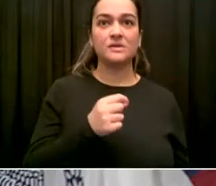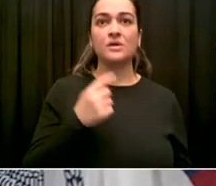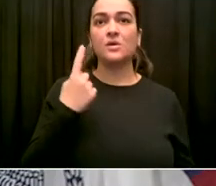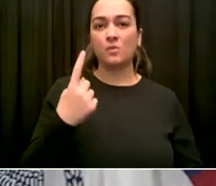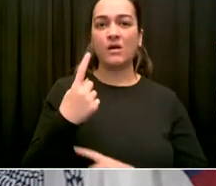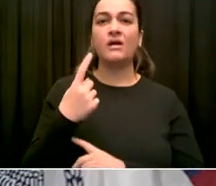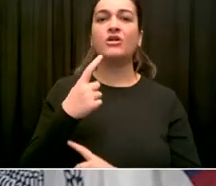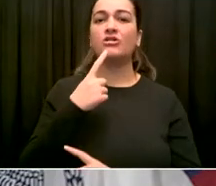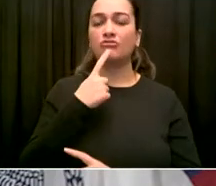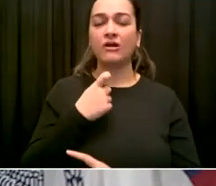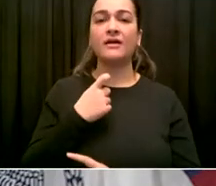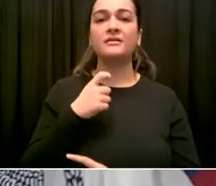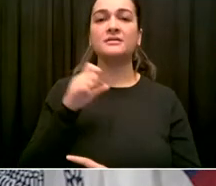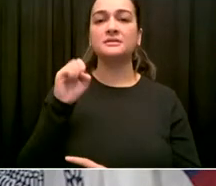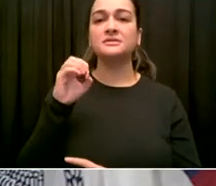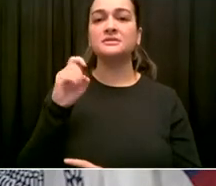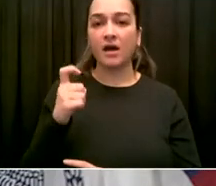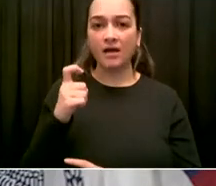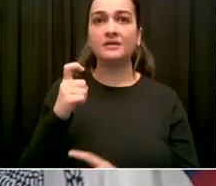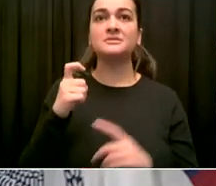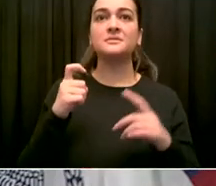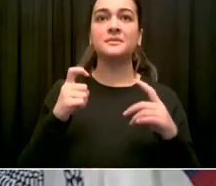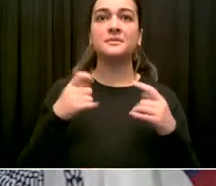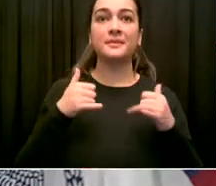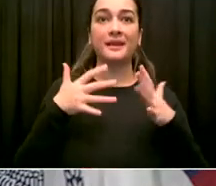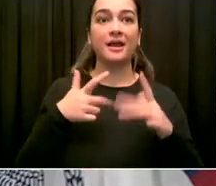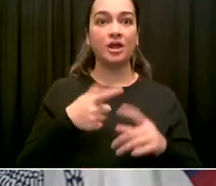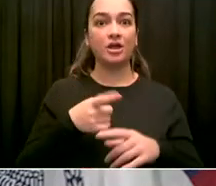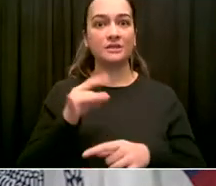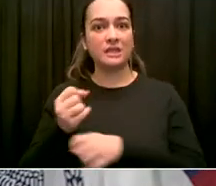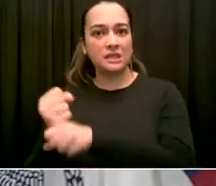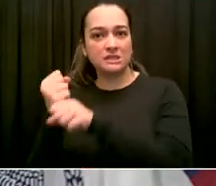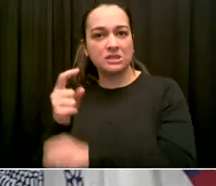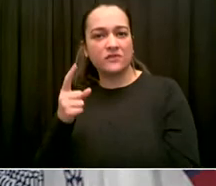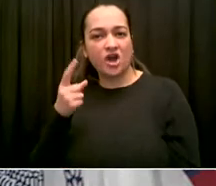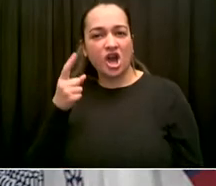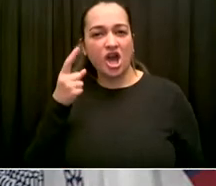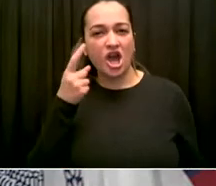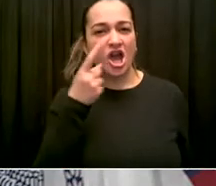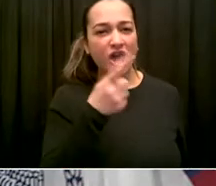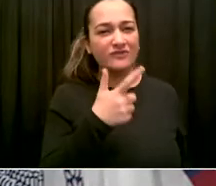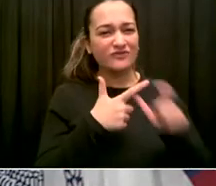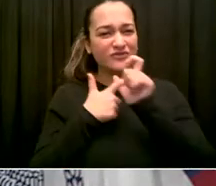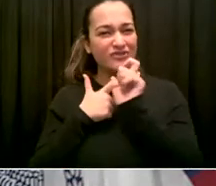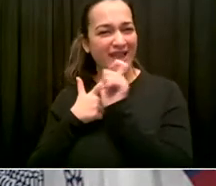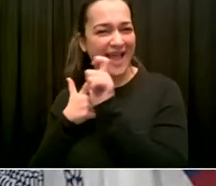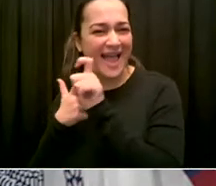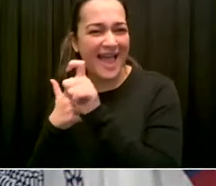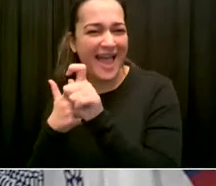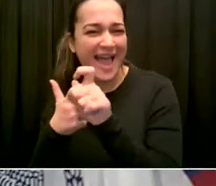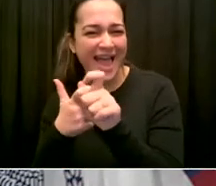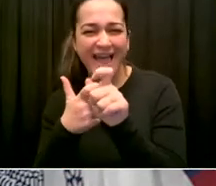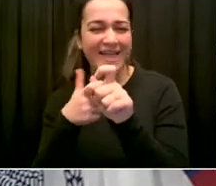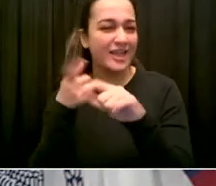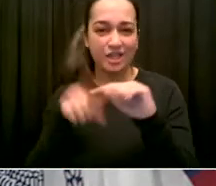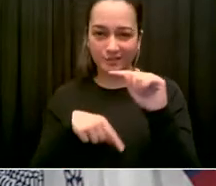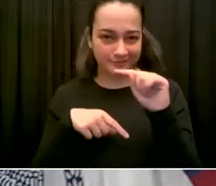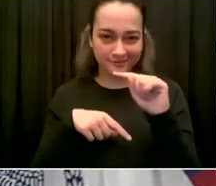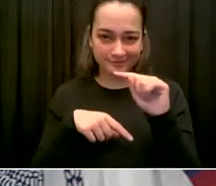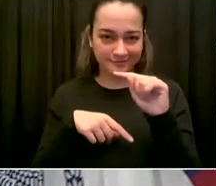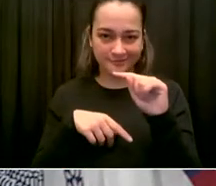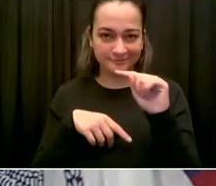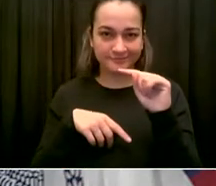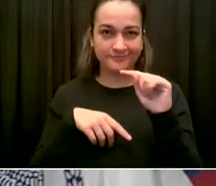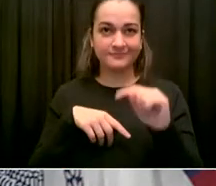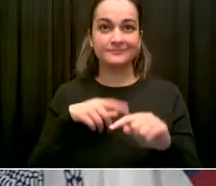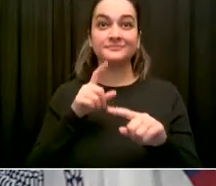really could hit. And it was kind of exciting. And it was a lot more fun than watching a pitcher strike out, which was inevitably pretty much what happened. So I, long ago,